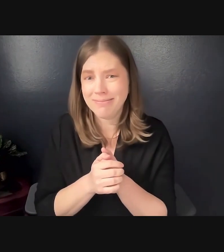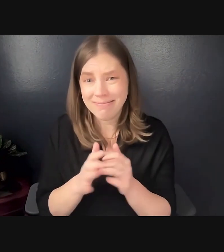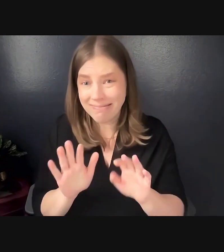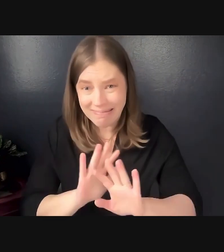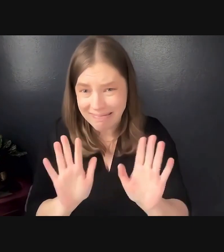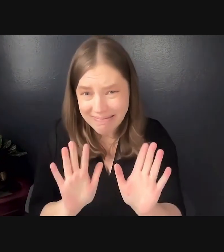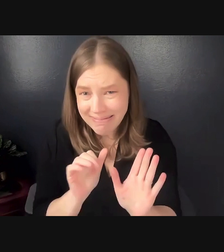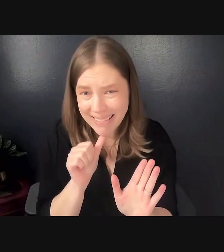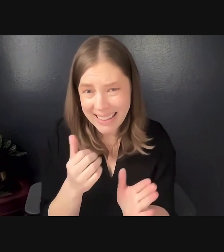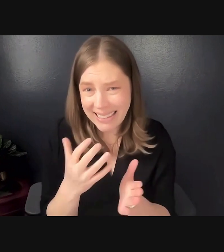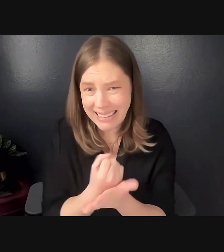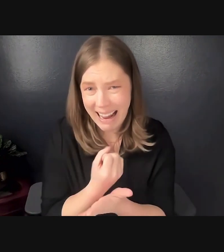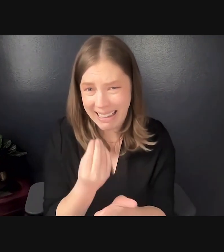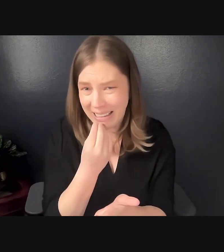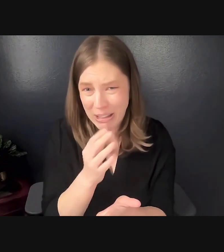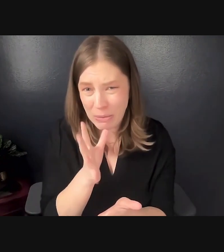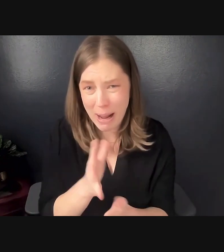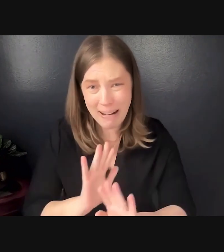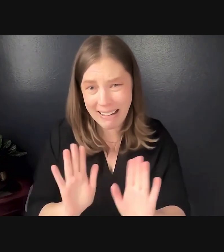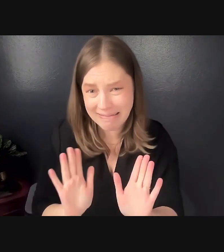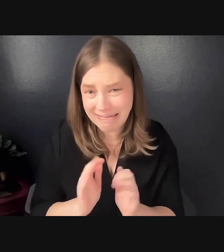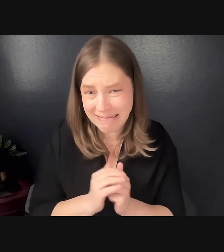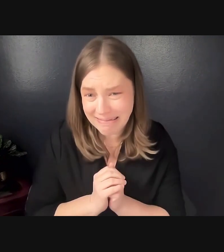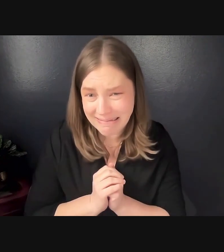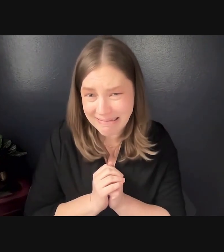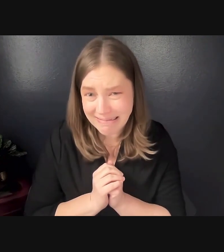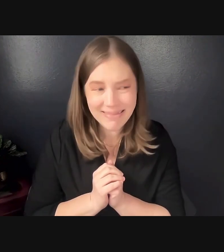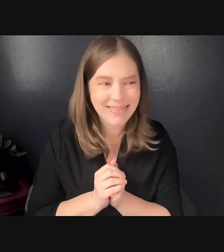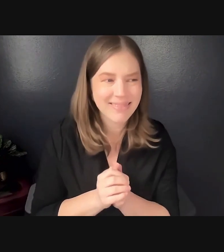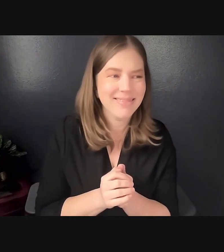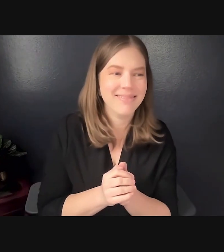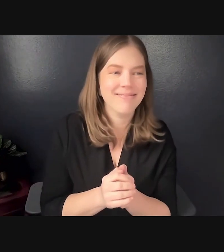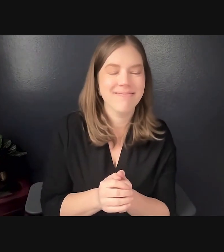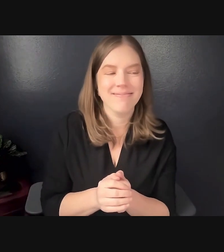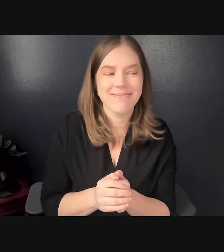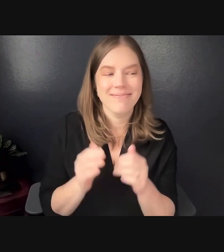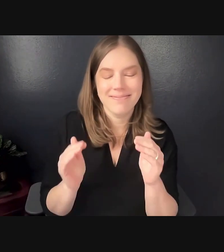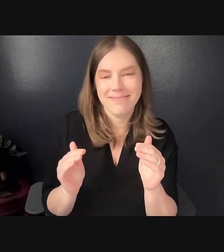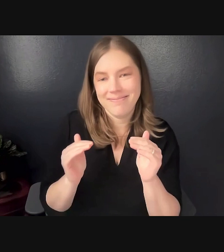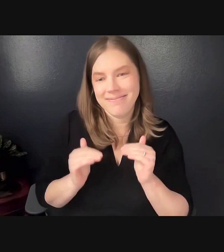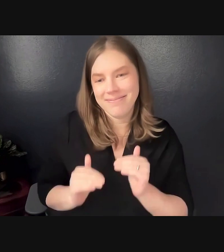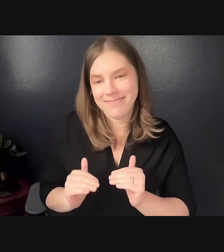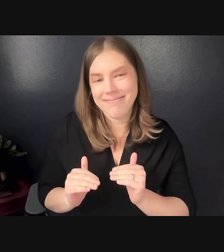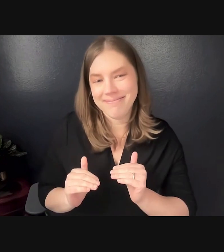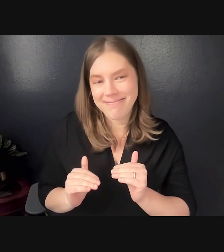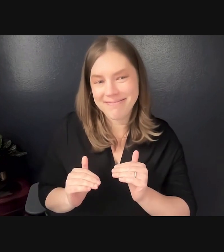of punctuation missing and how it can completely change the meaning. Let's not eat grandma, okay?